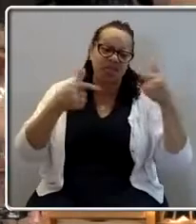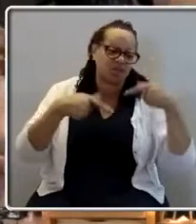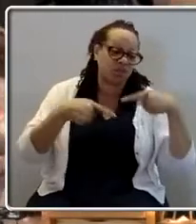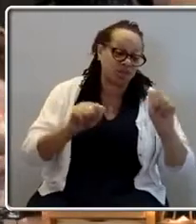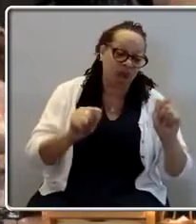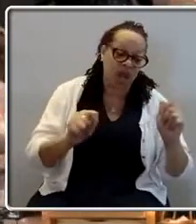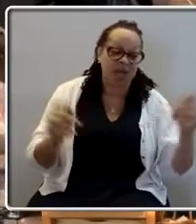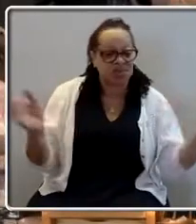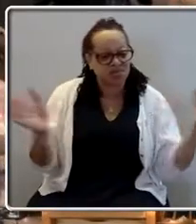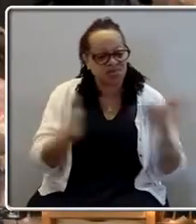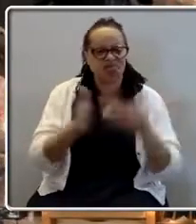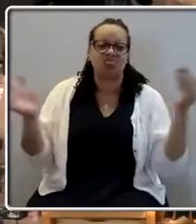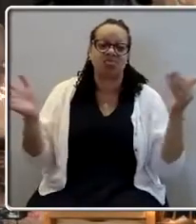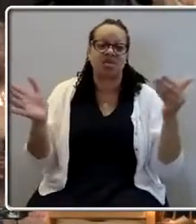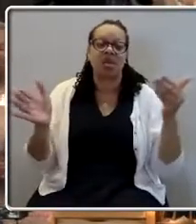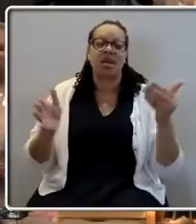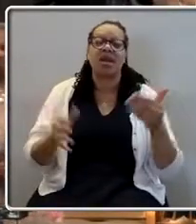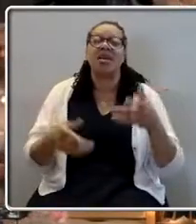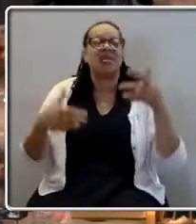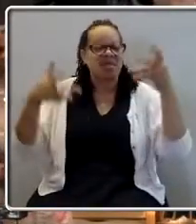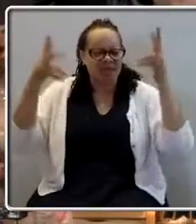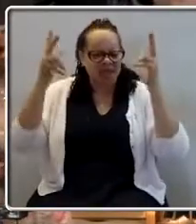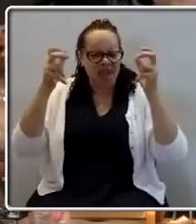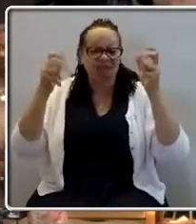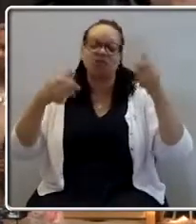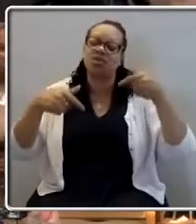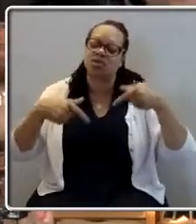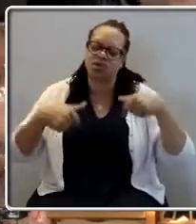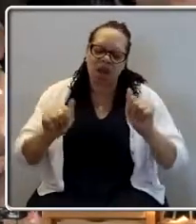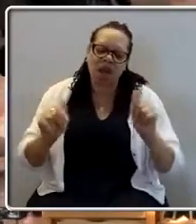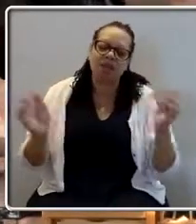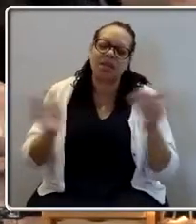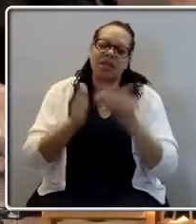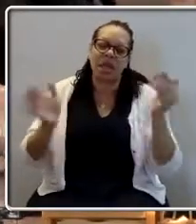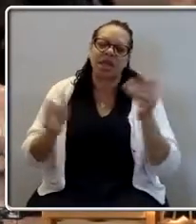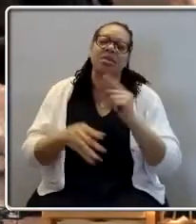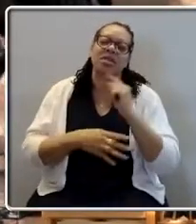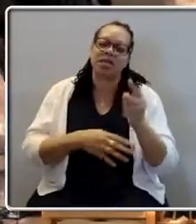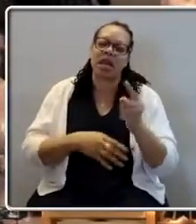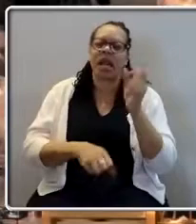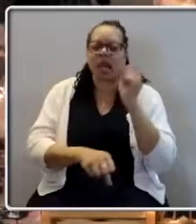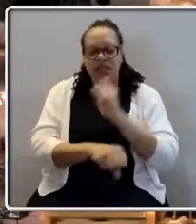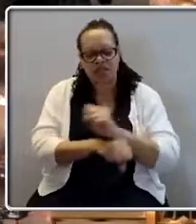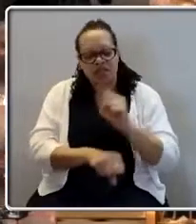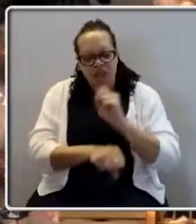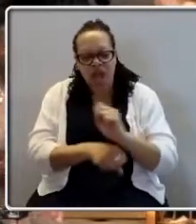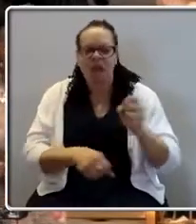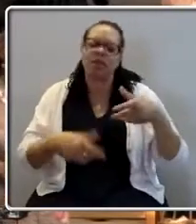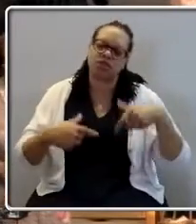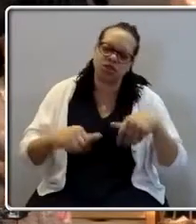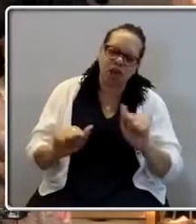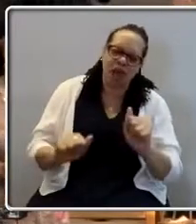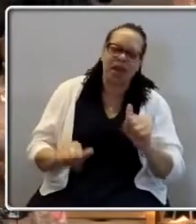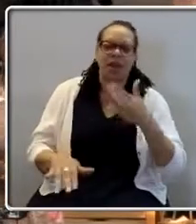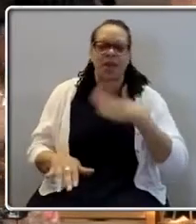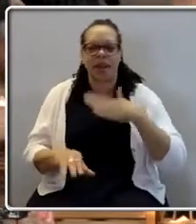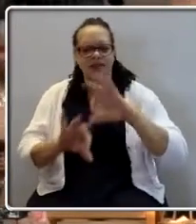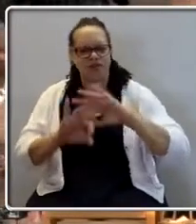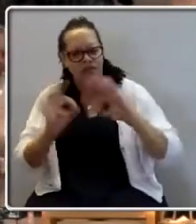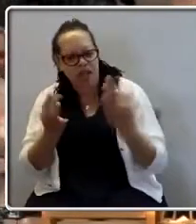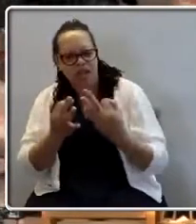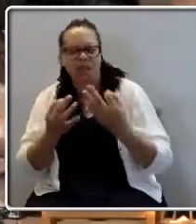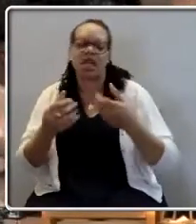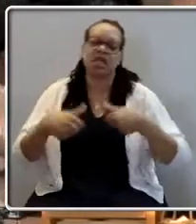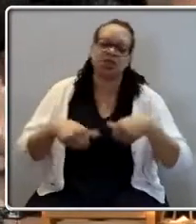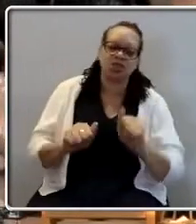The devil said it. He tried it on the job. He tried it with family. He tried it with